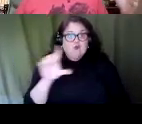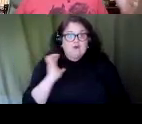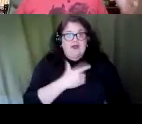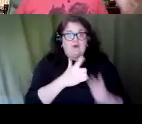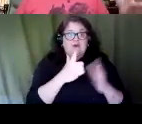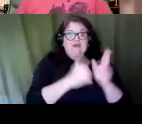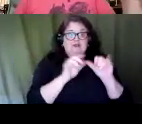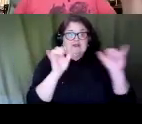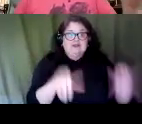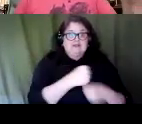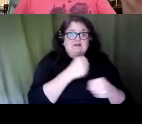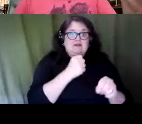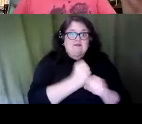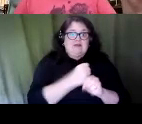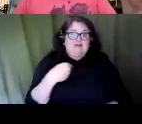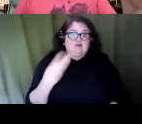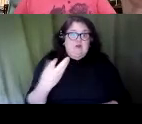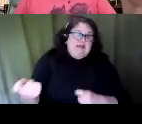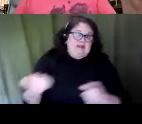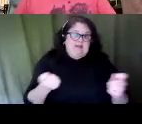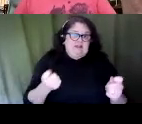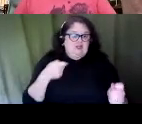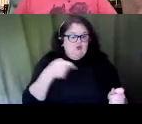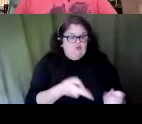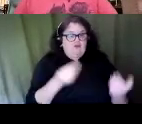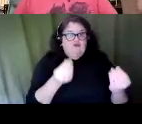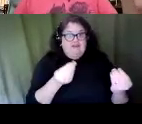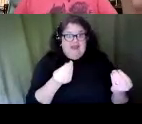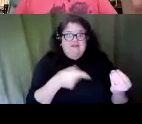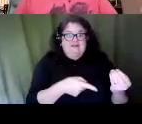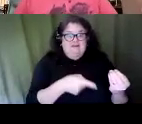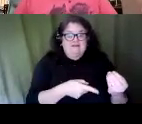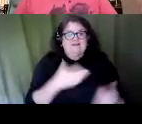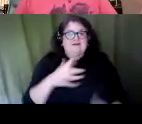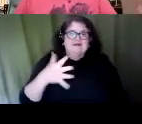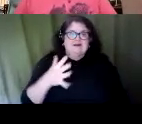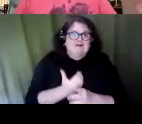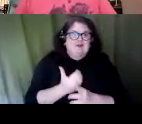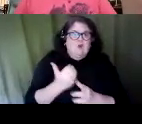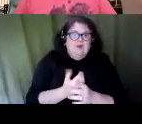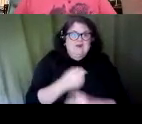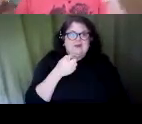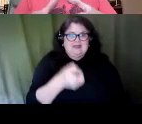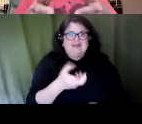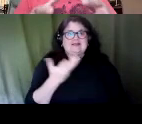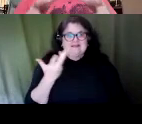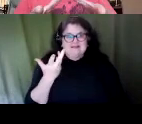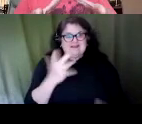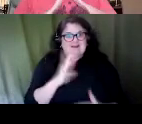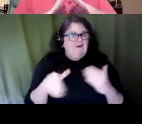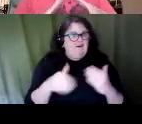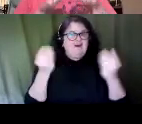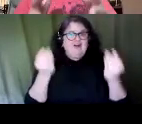has created to grant dominion over a piece of land. And it's kind of annoying, but this is how pretty much all